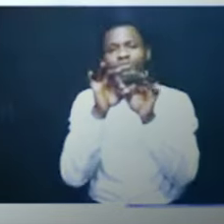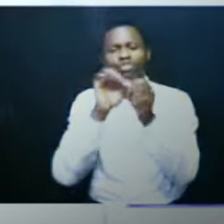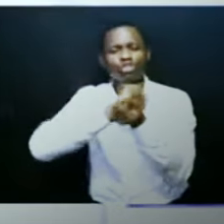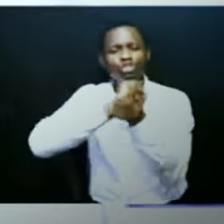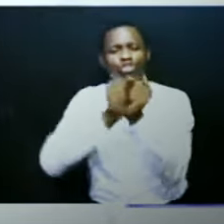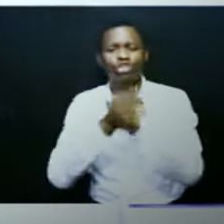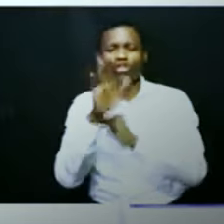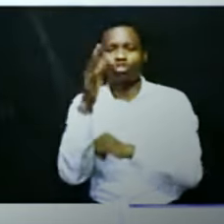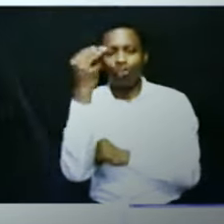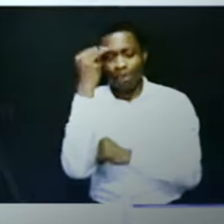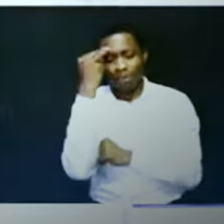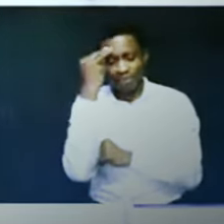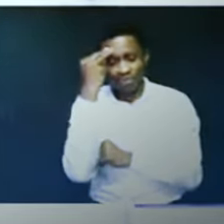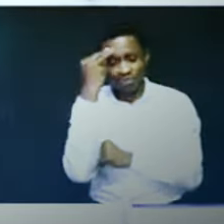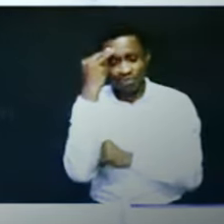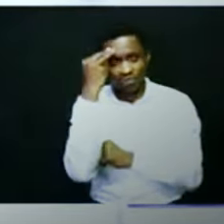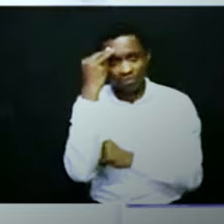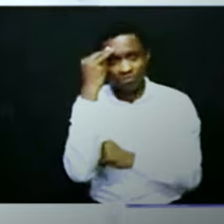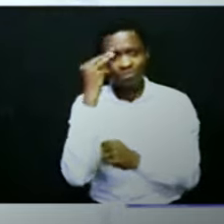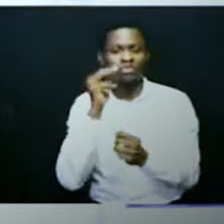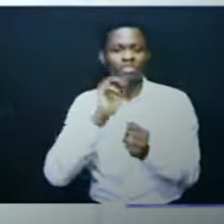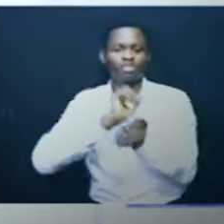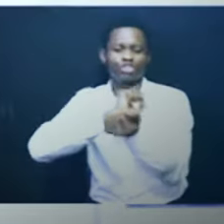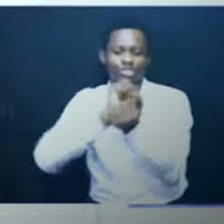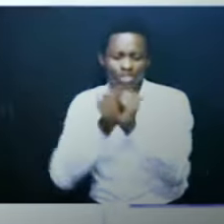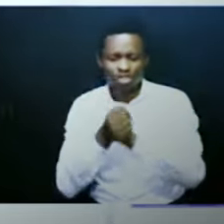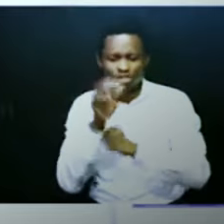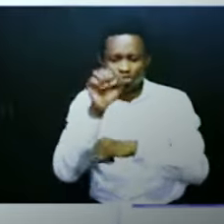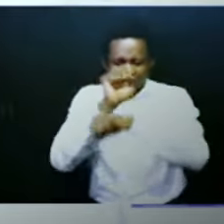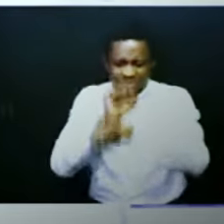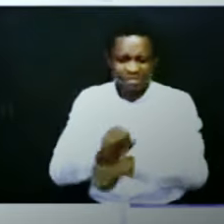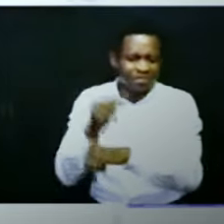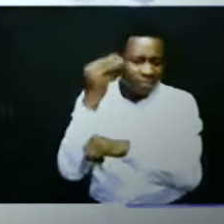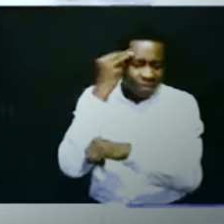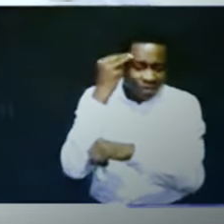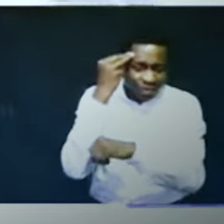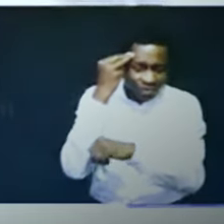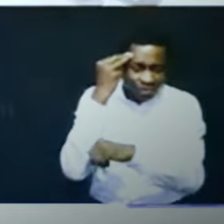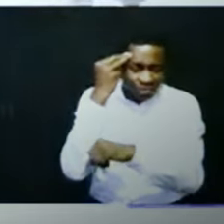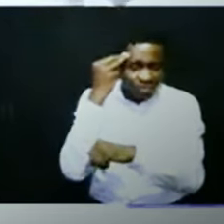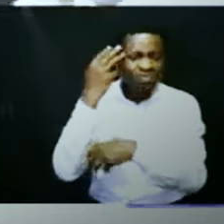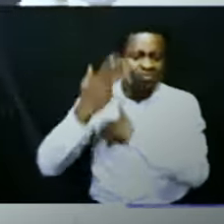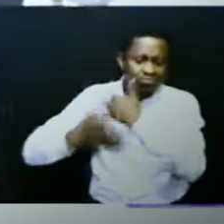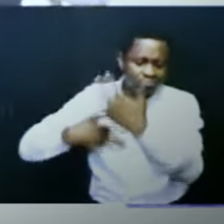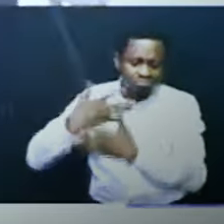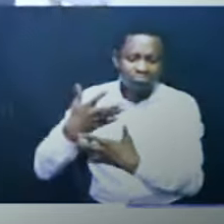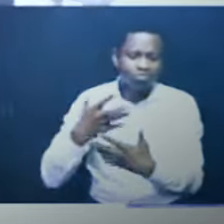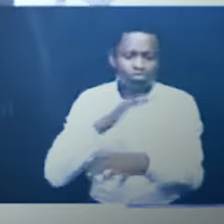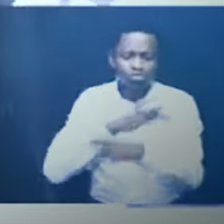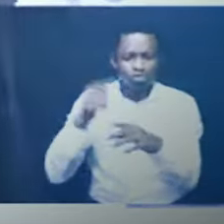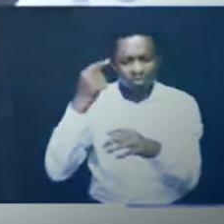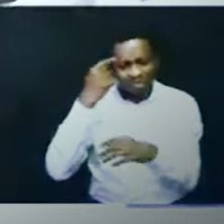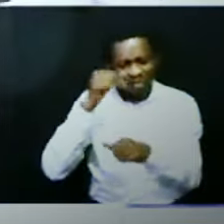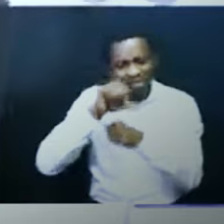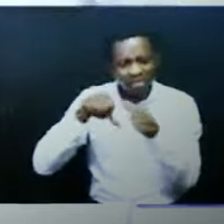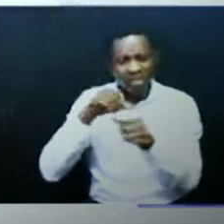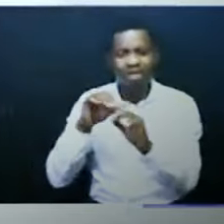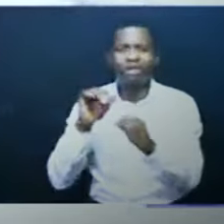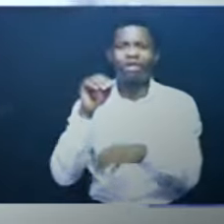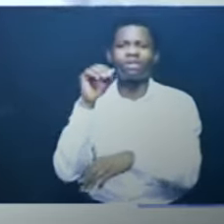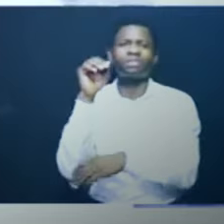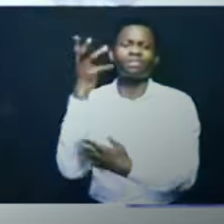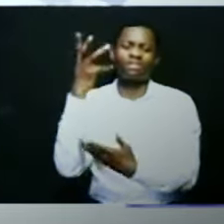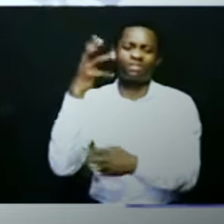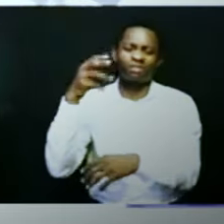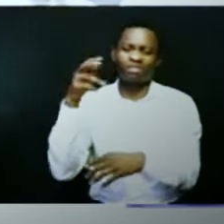Reposition your mind. Change your slavish mentality. You are a son. You